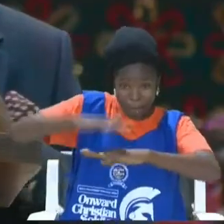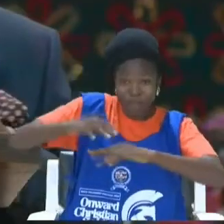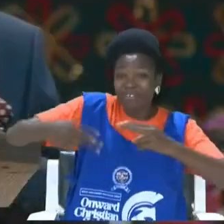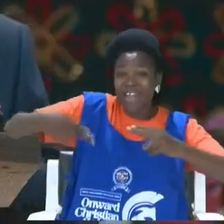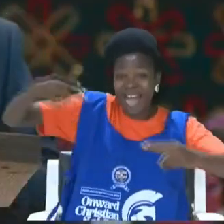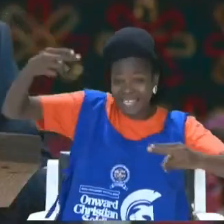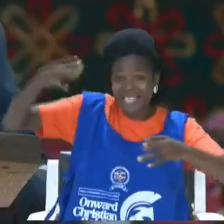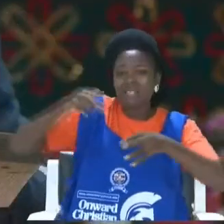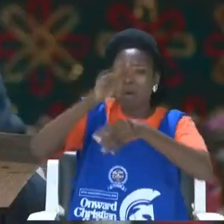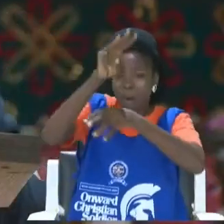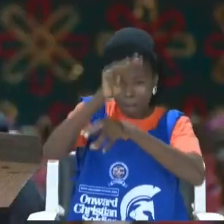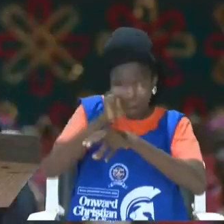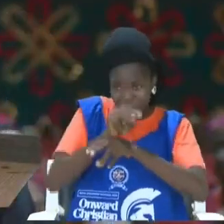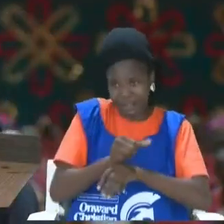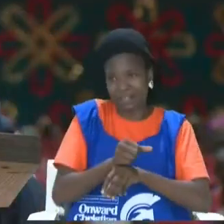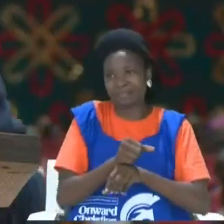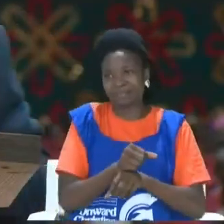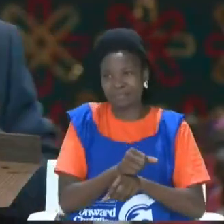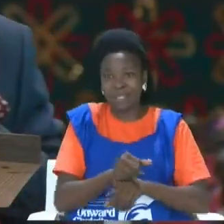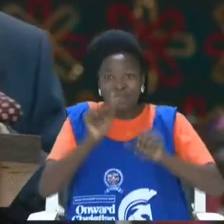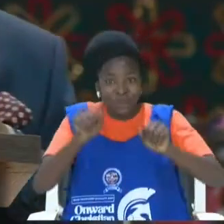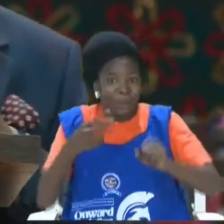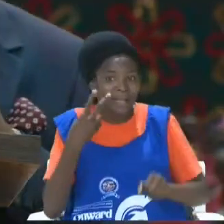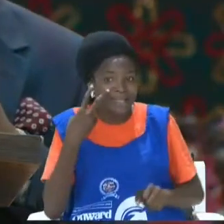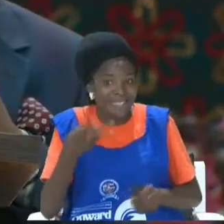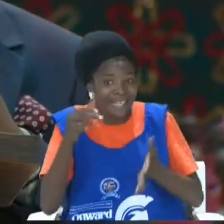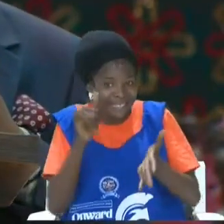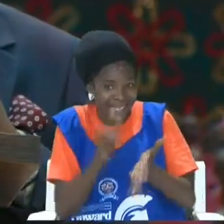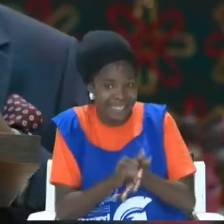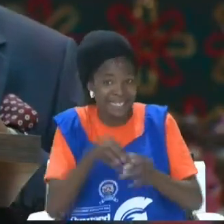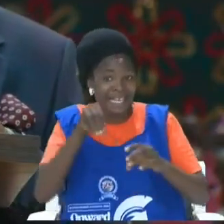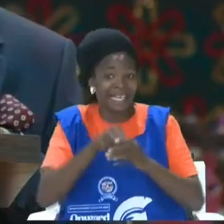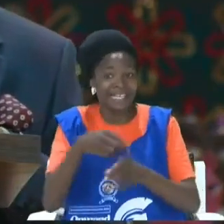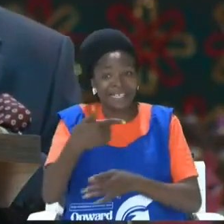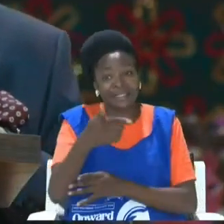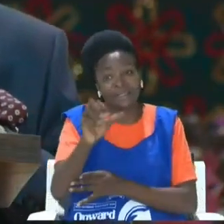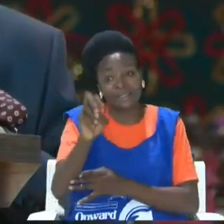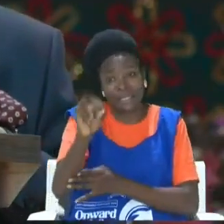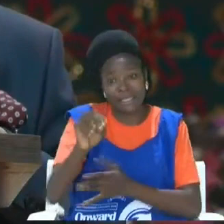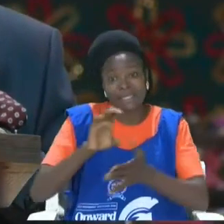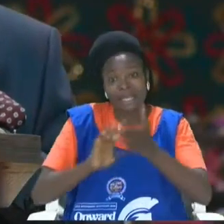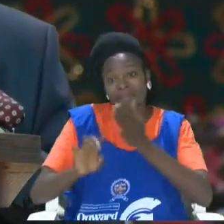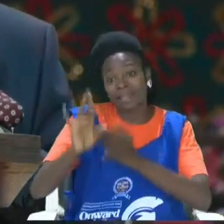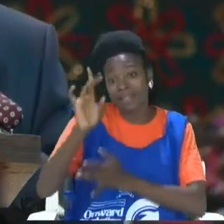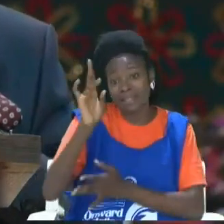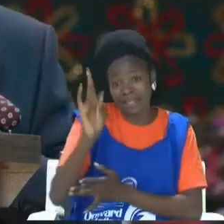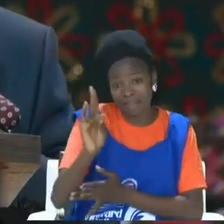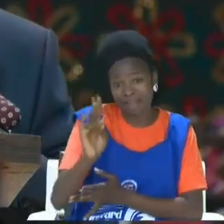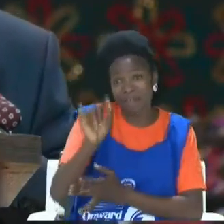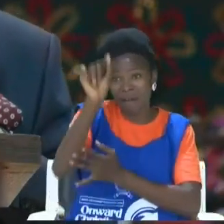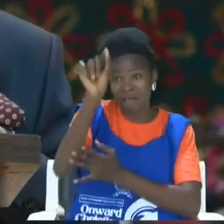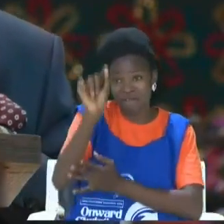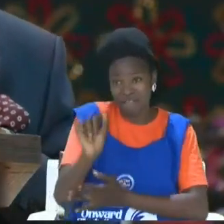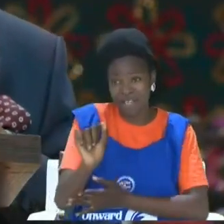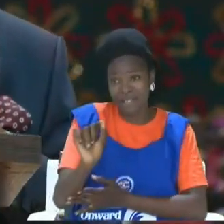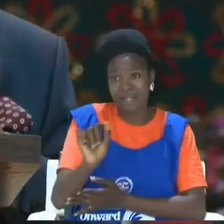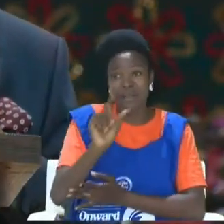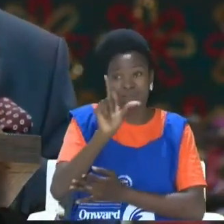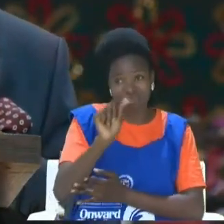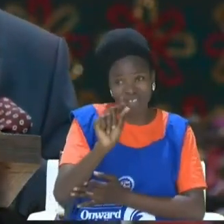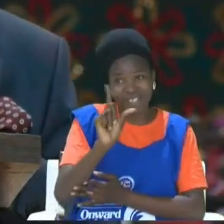mountain. You can see that in Genesis chapter 7, verse